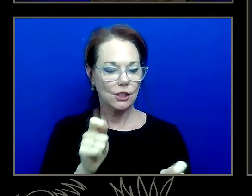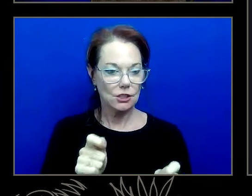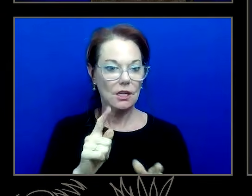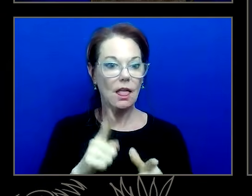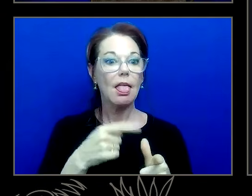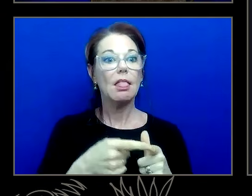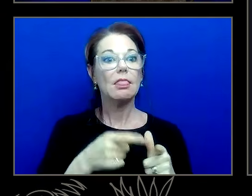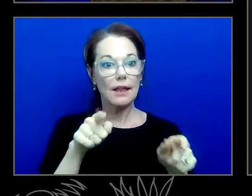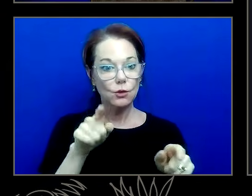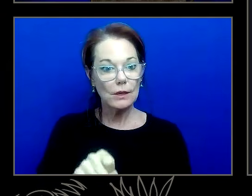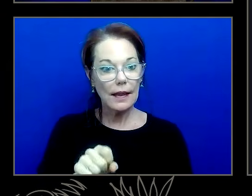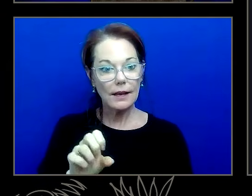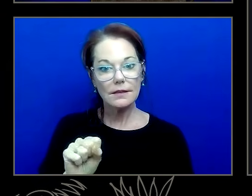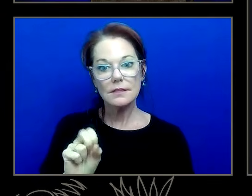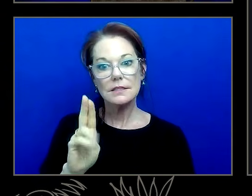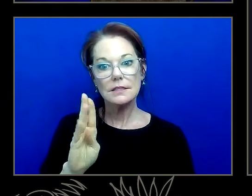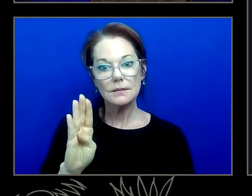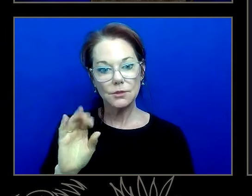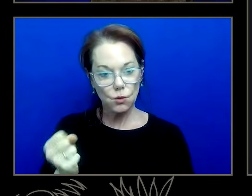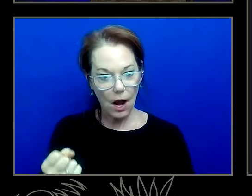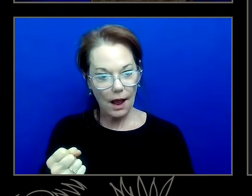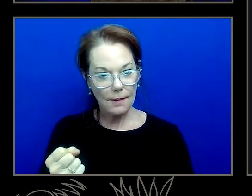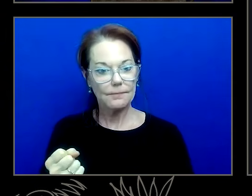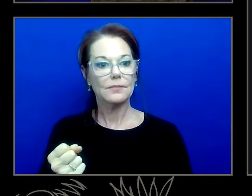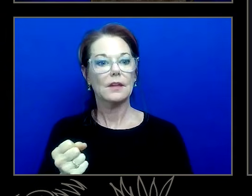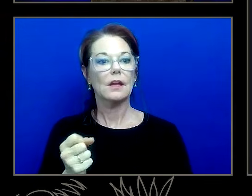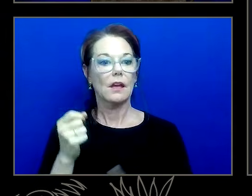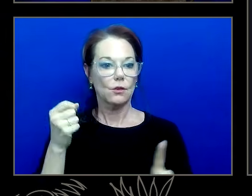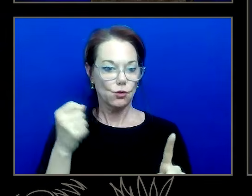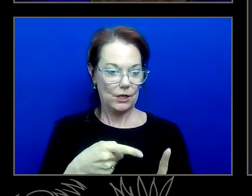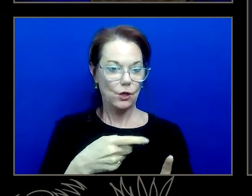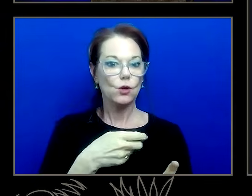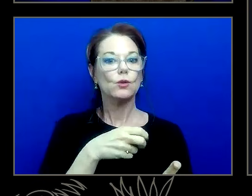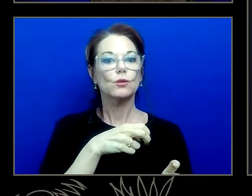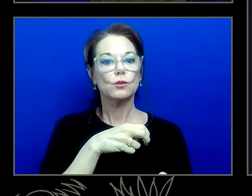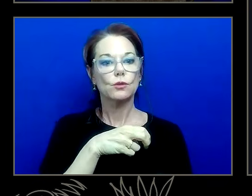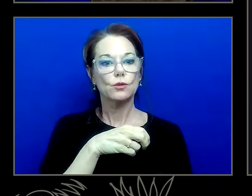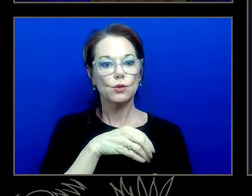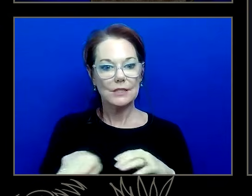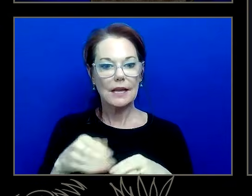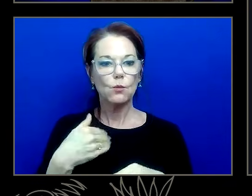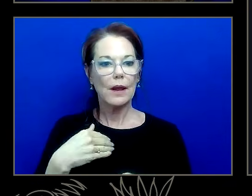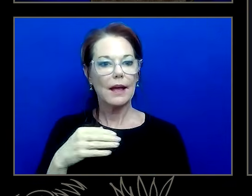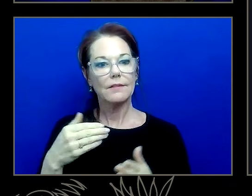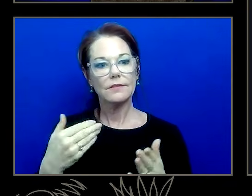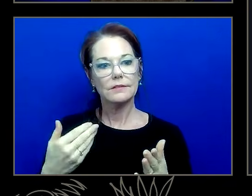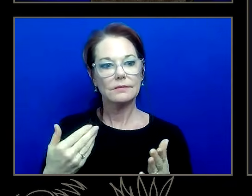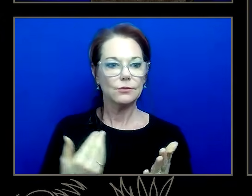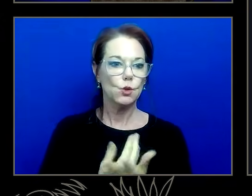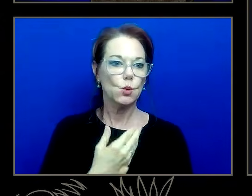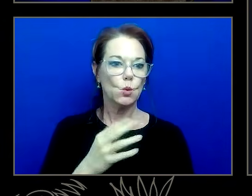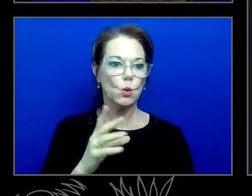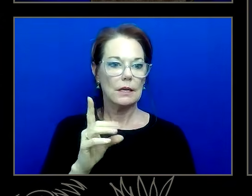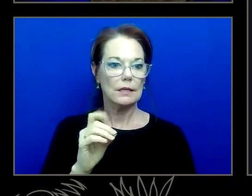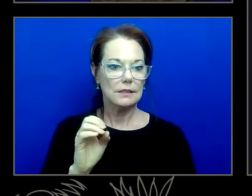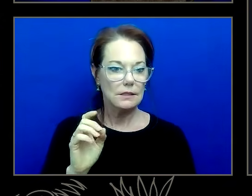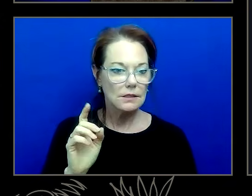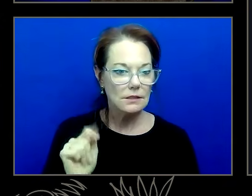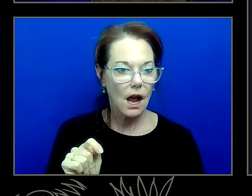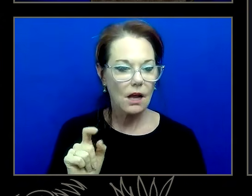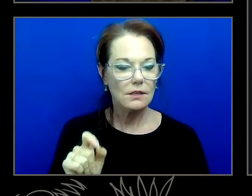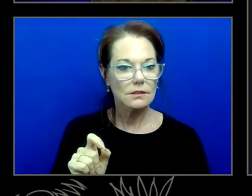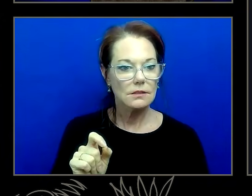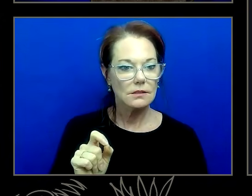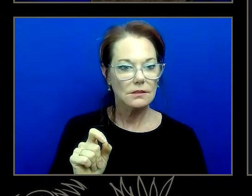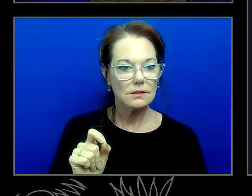subscribe to those data changes and trigger events to send. We have this new dot syntax instead of dot send, so it makes it a